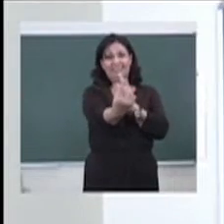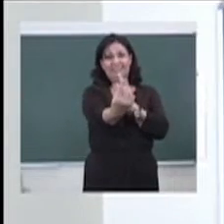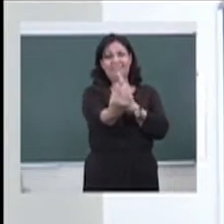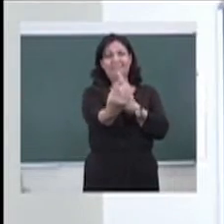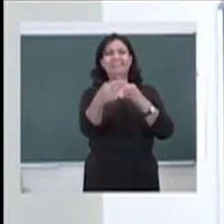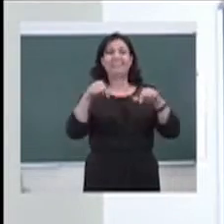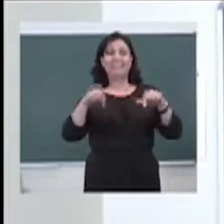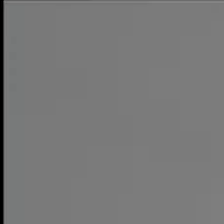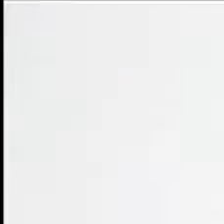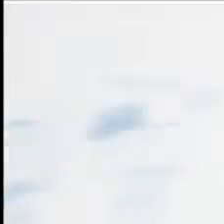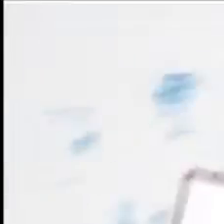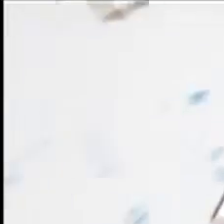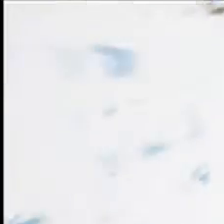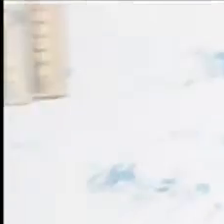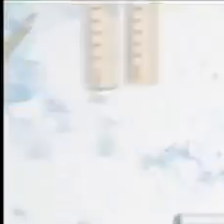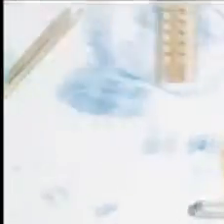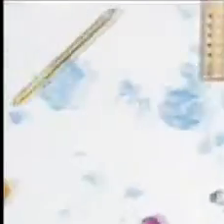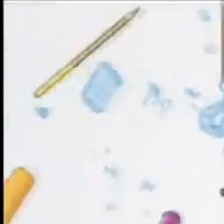are ready.